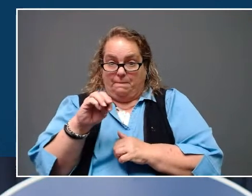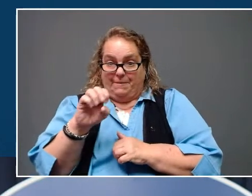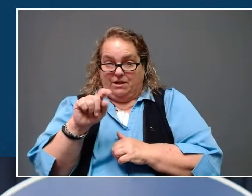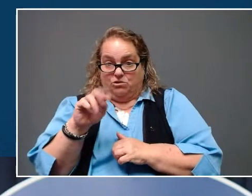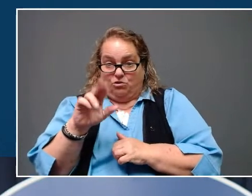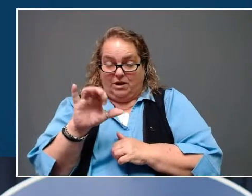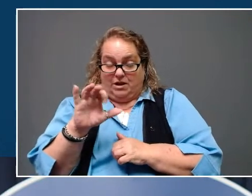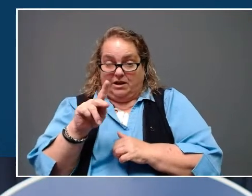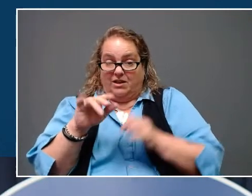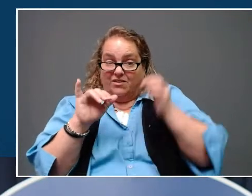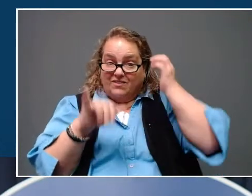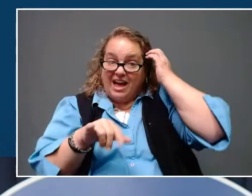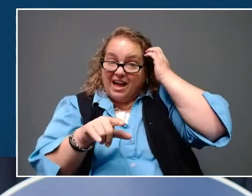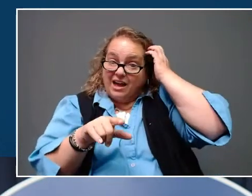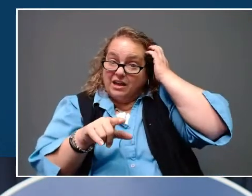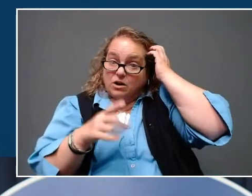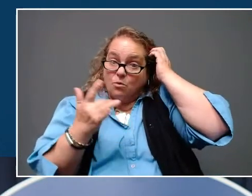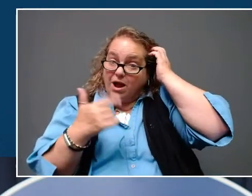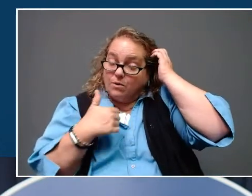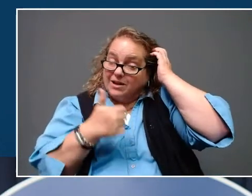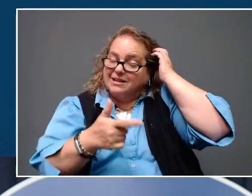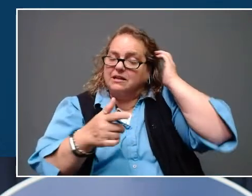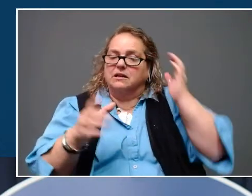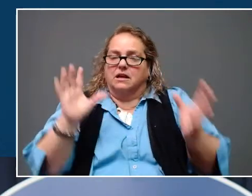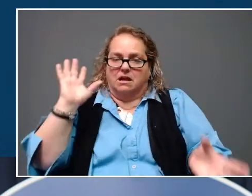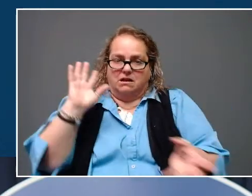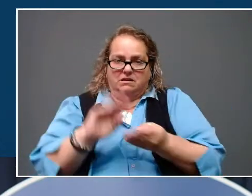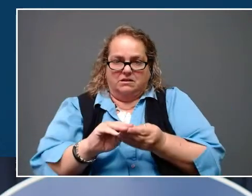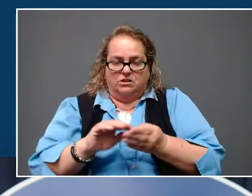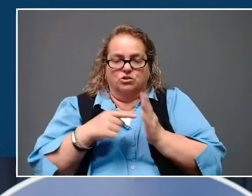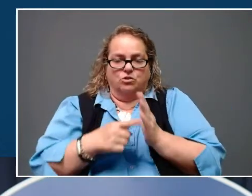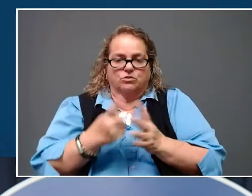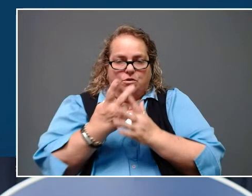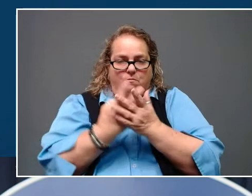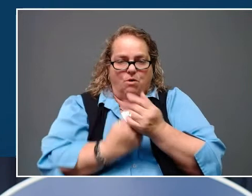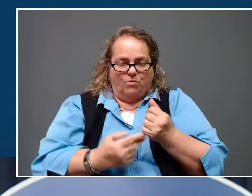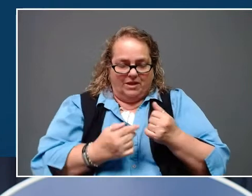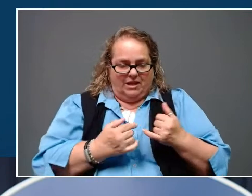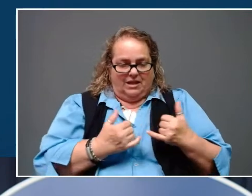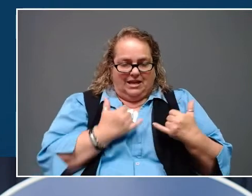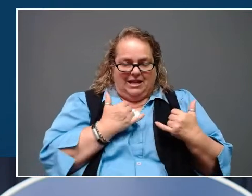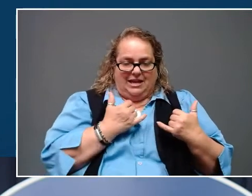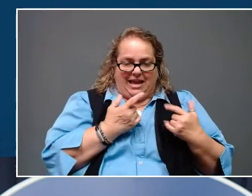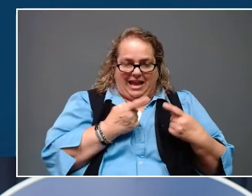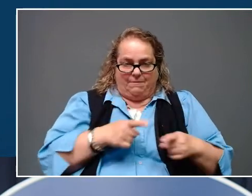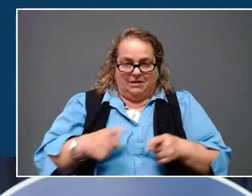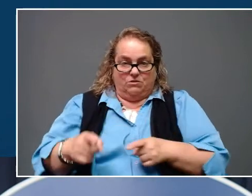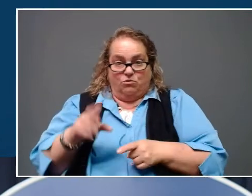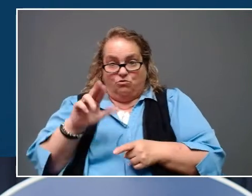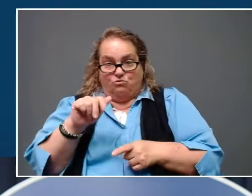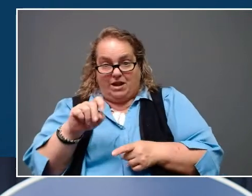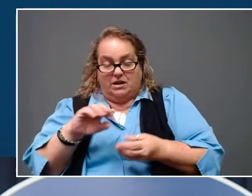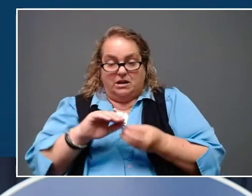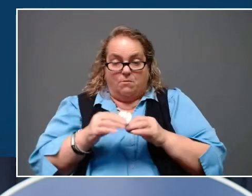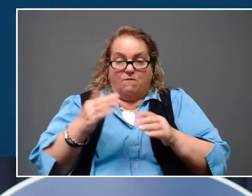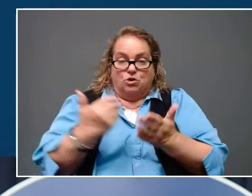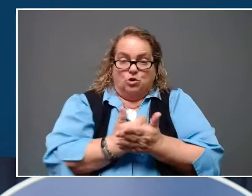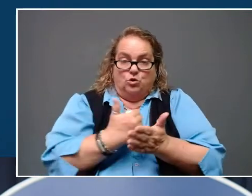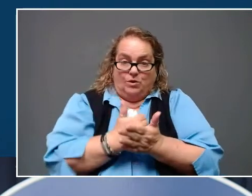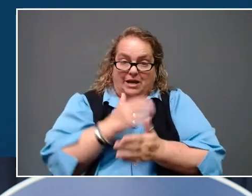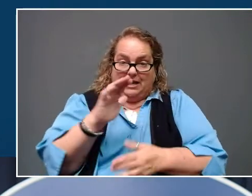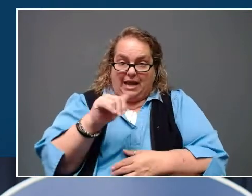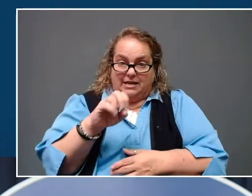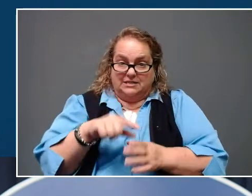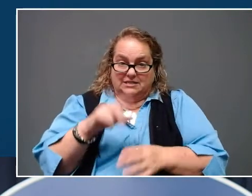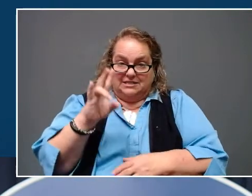this metric is a composite metric. It shows both the incidence rate, which is the number of new cases over a 7-day period. It